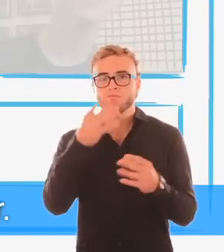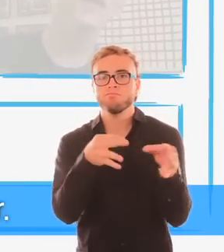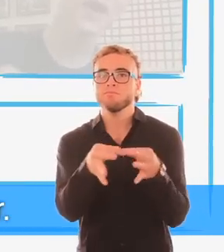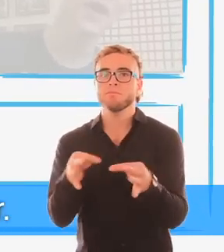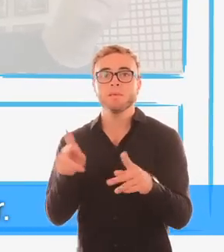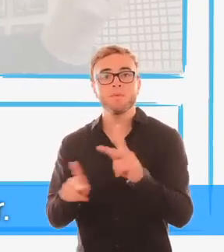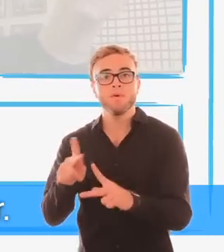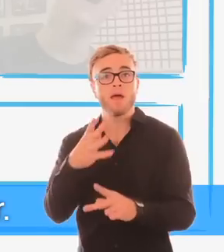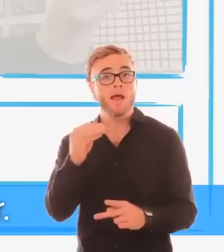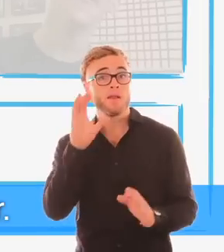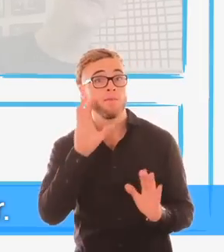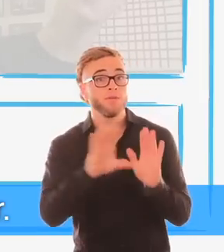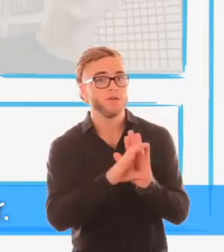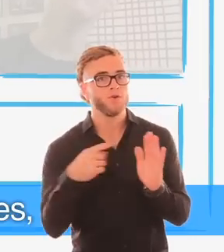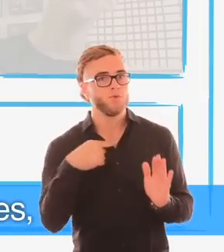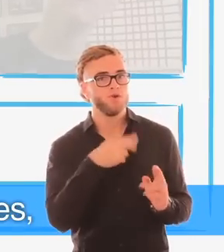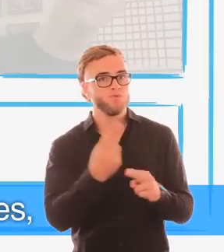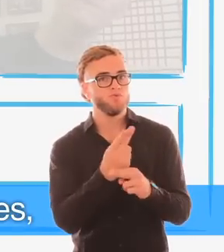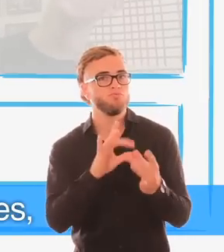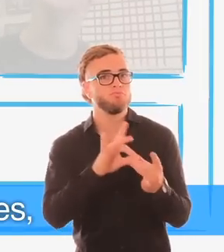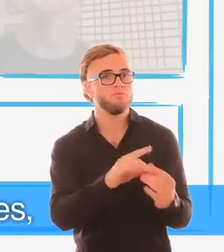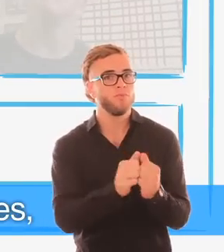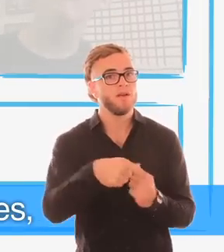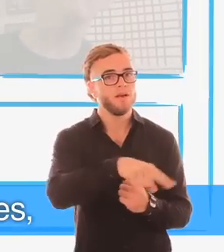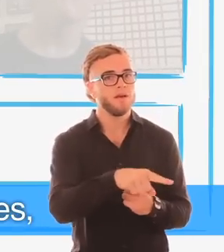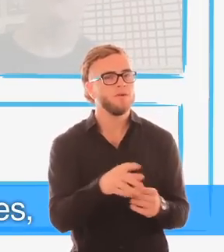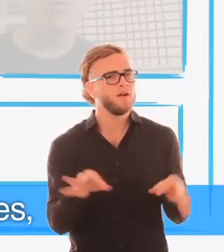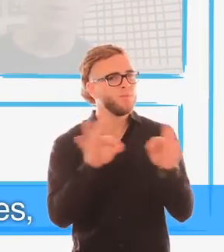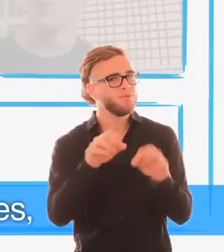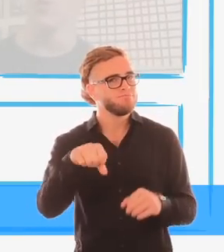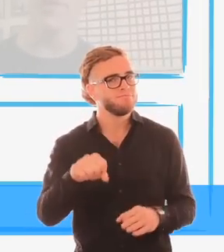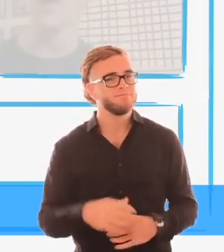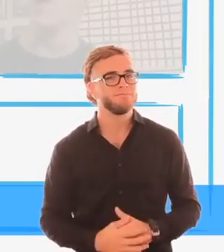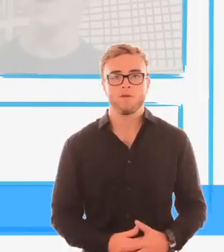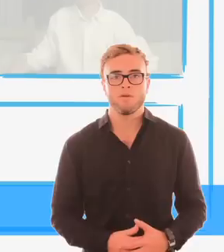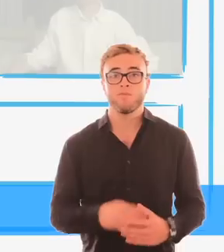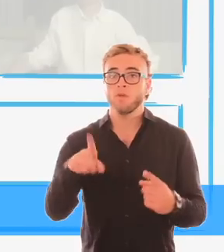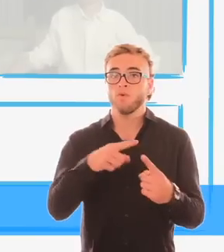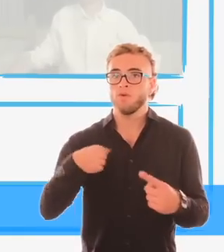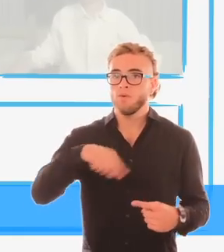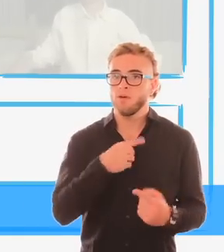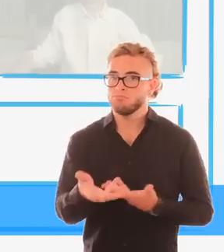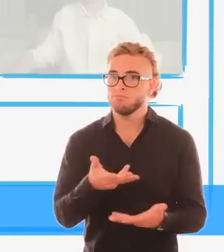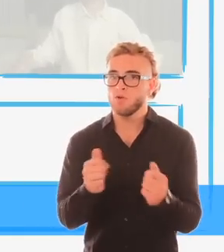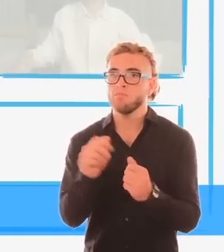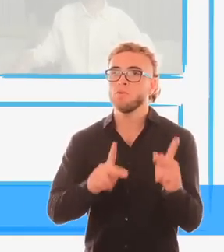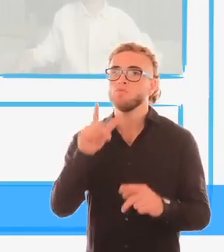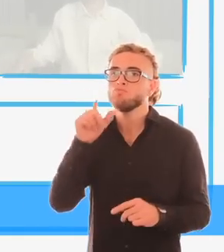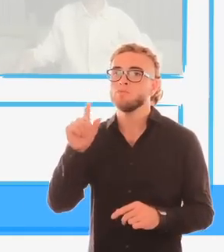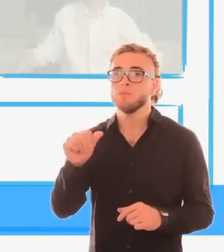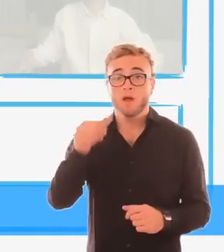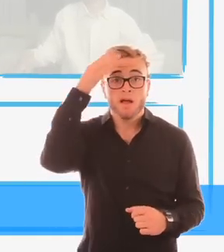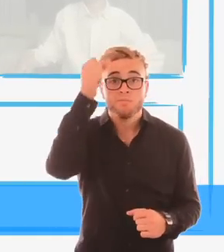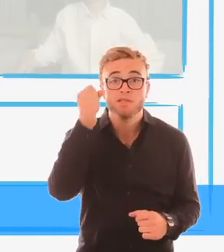use to portray them matter. When we interact with people with disabilities, common sense, sensitivity, and basic interpersonal skills are